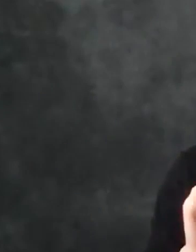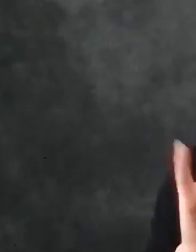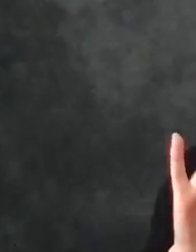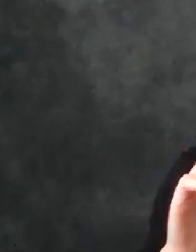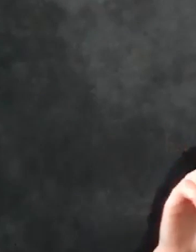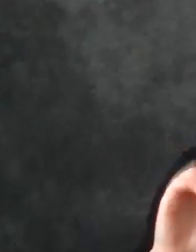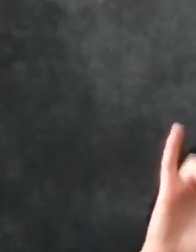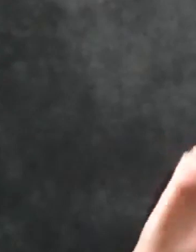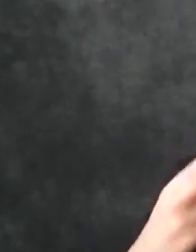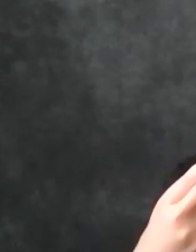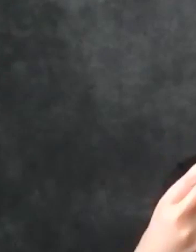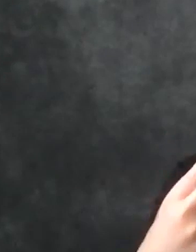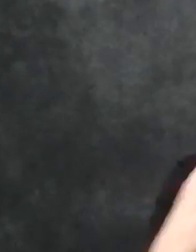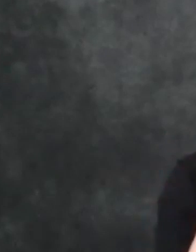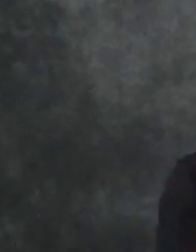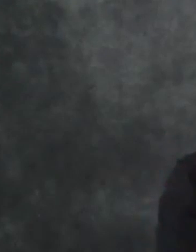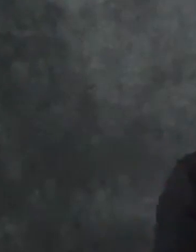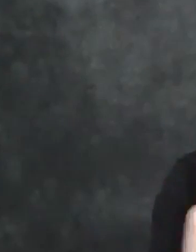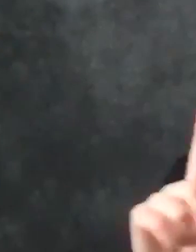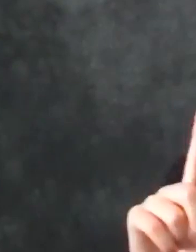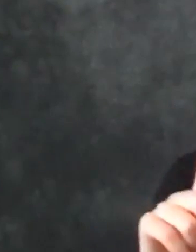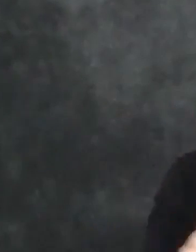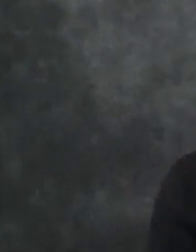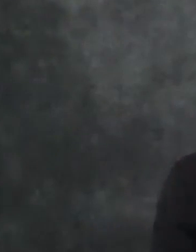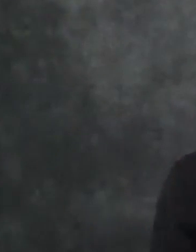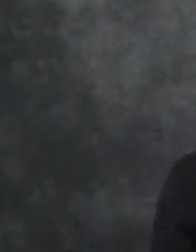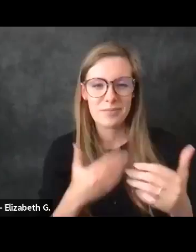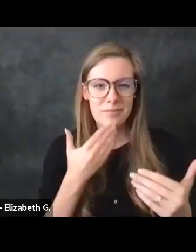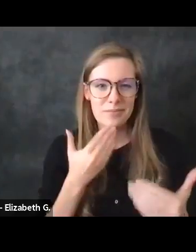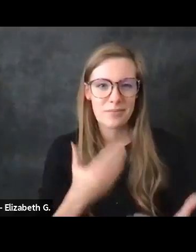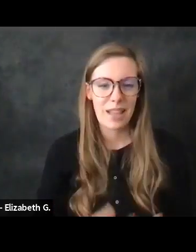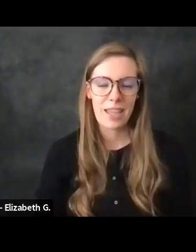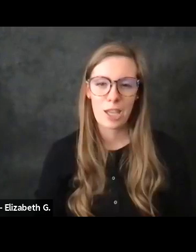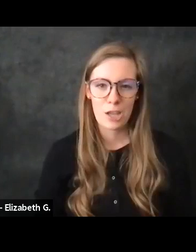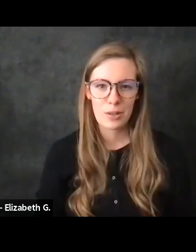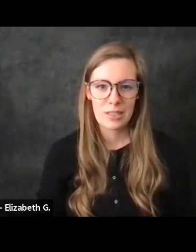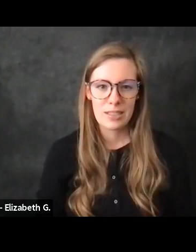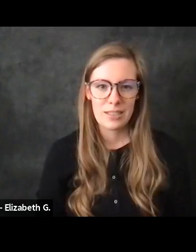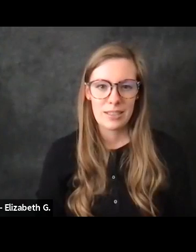If you are still with us, I think you are. Yes, thank you for staying with us.